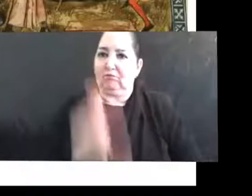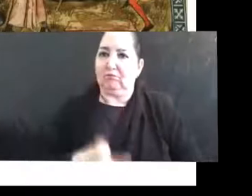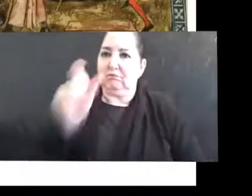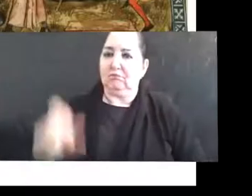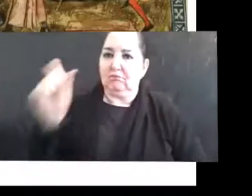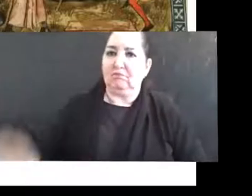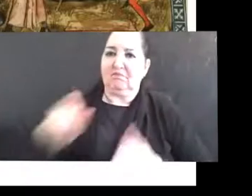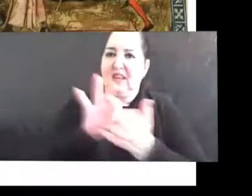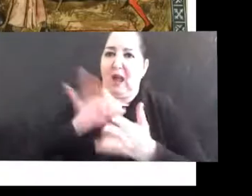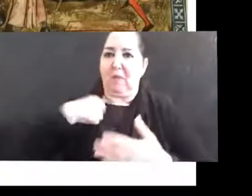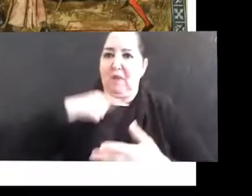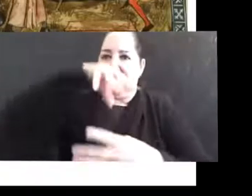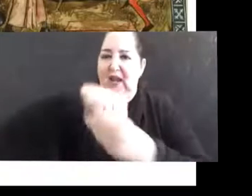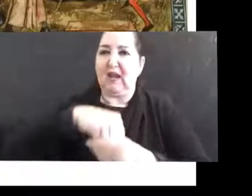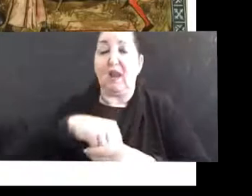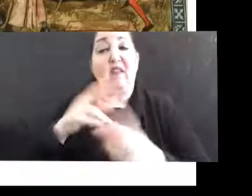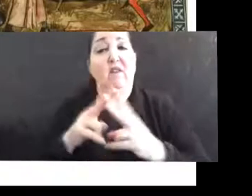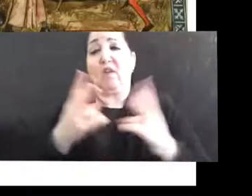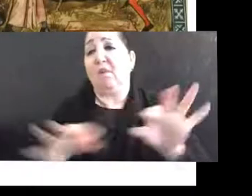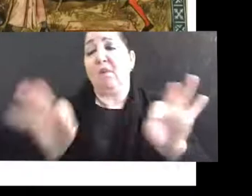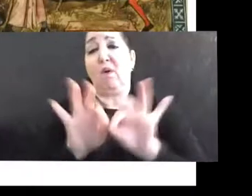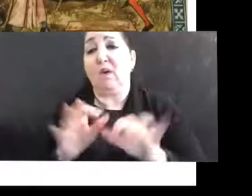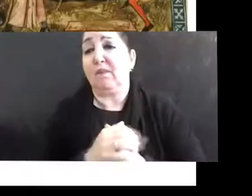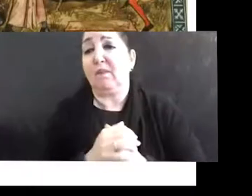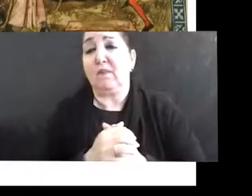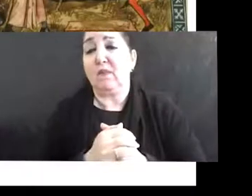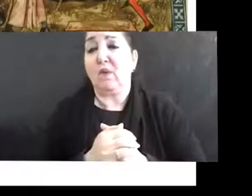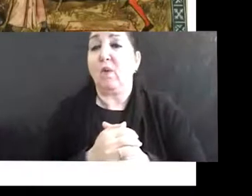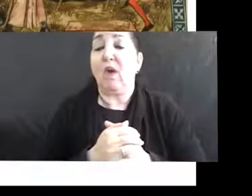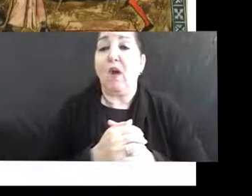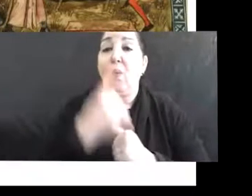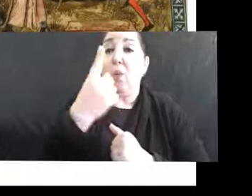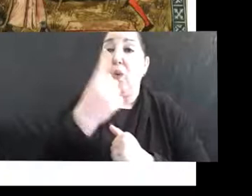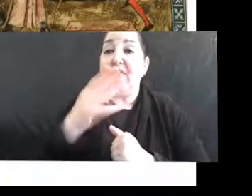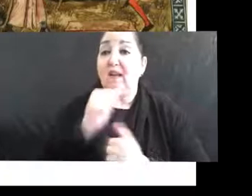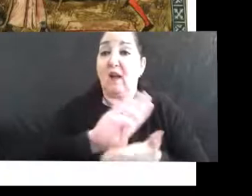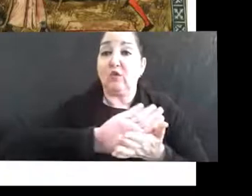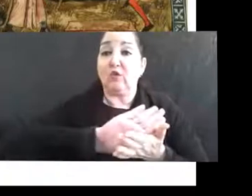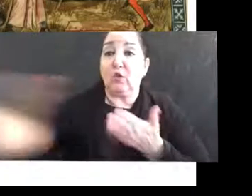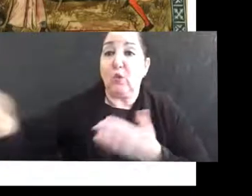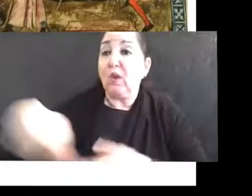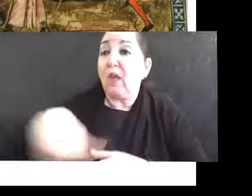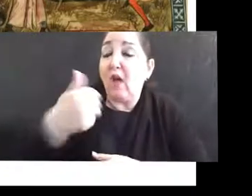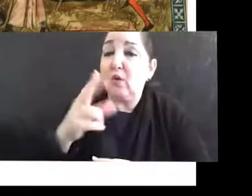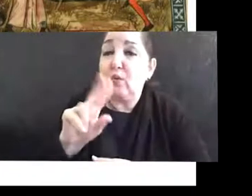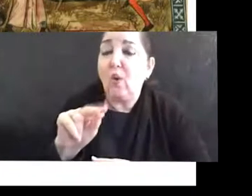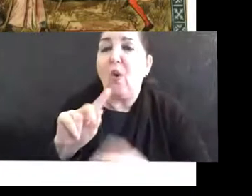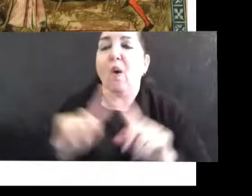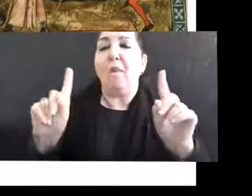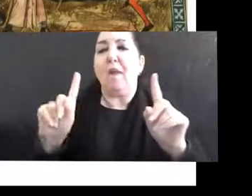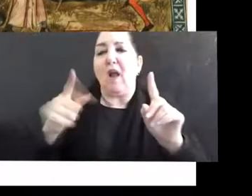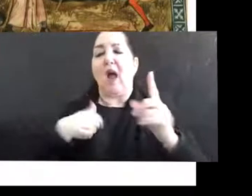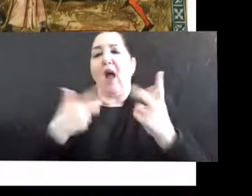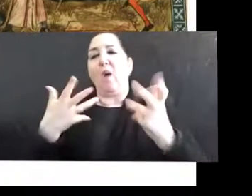must continue to happen. And so one thing doesn't necessarily exclude the other, of course, but I